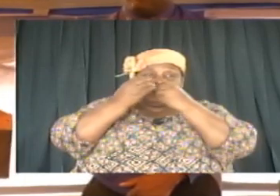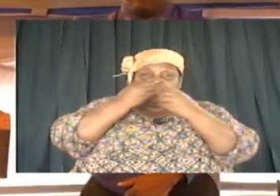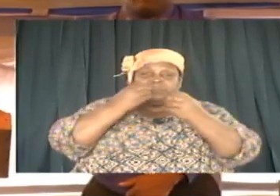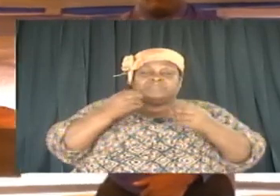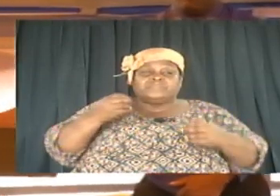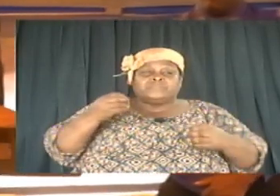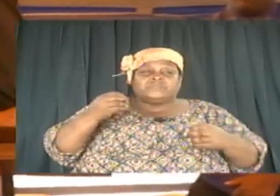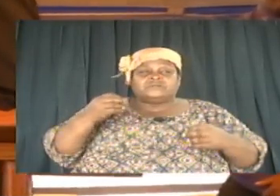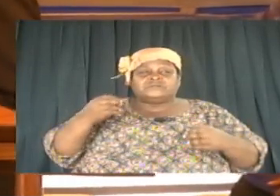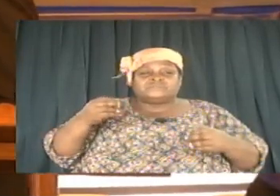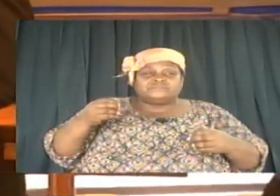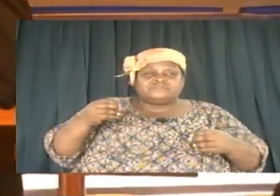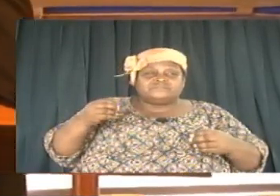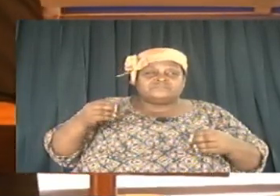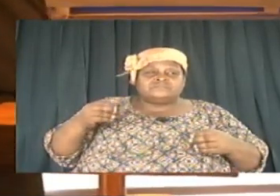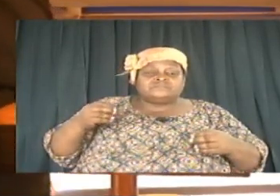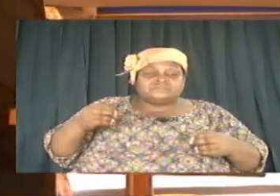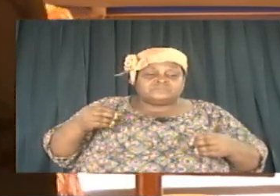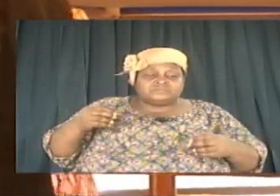Praise God.